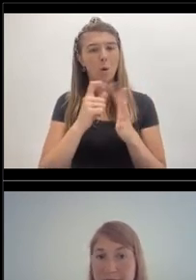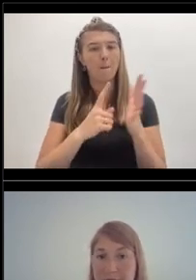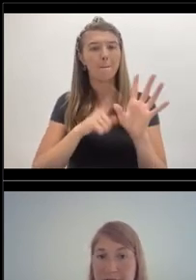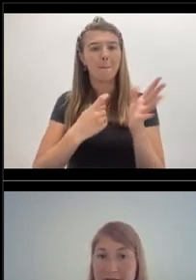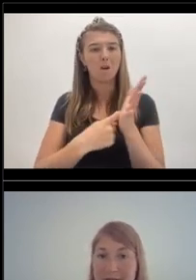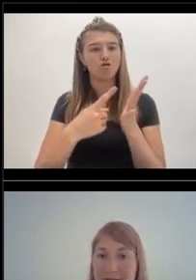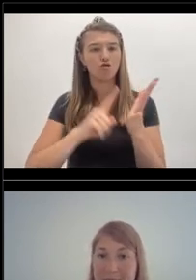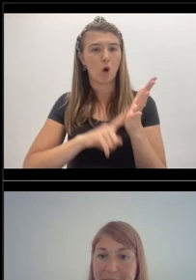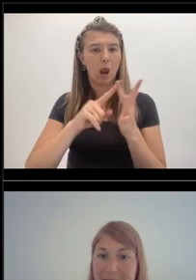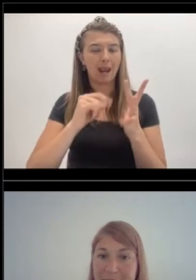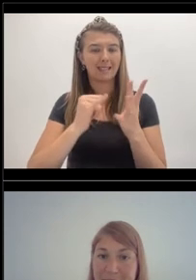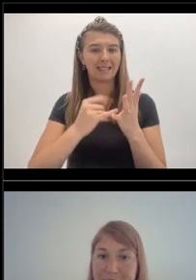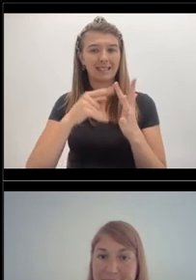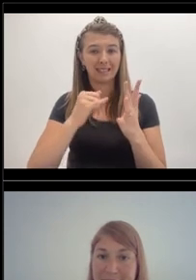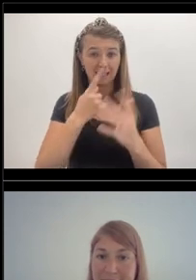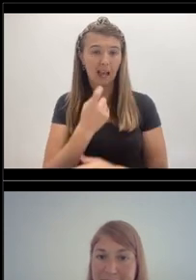example.